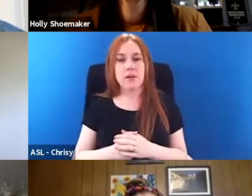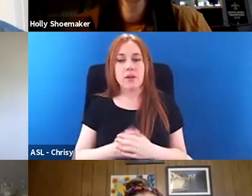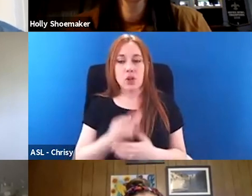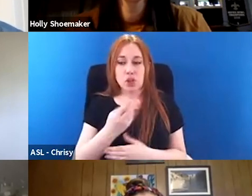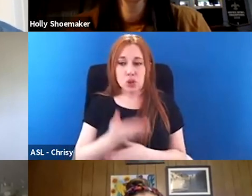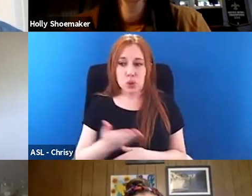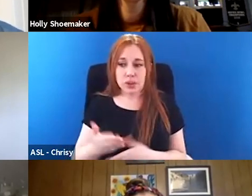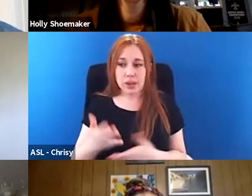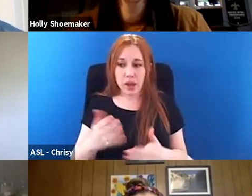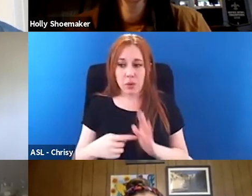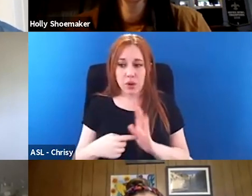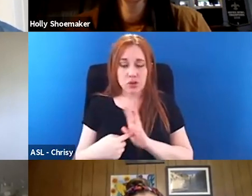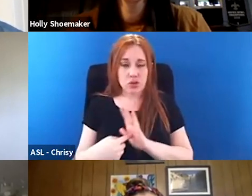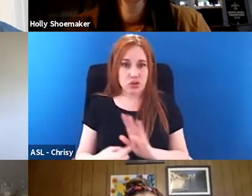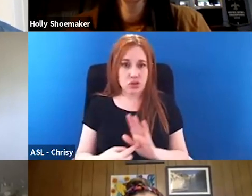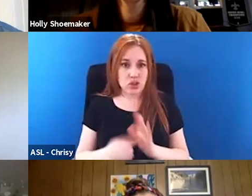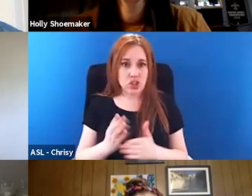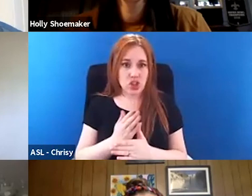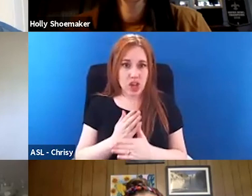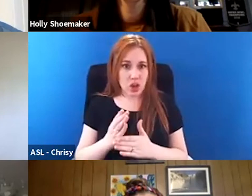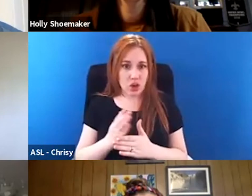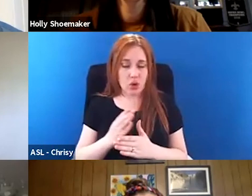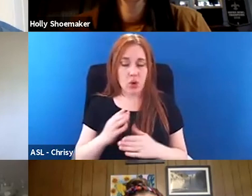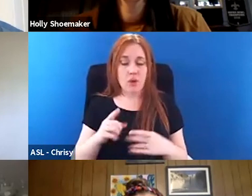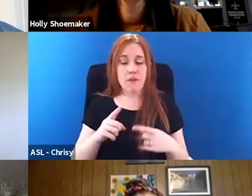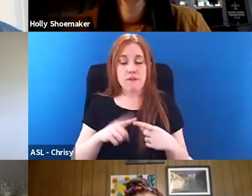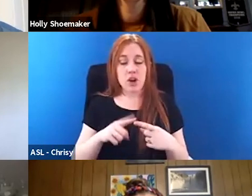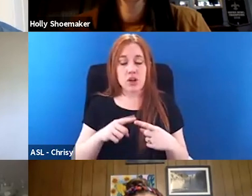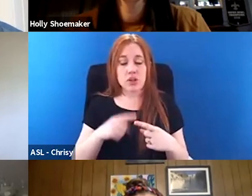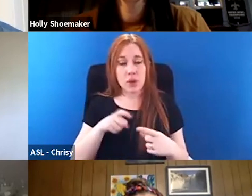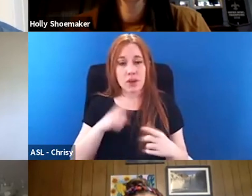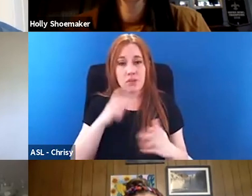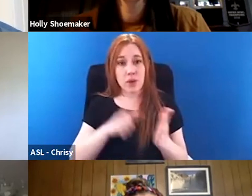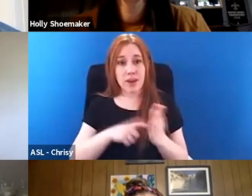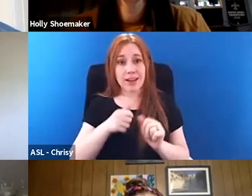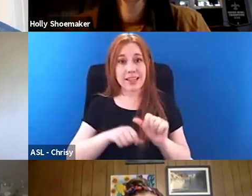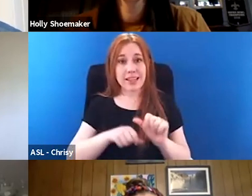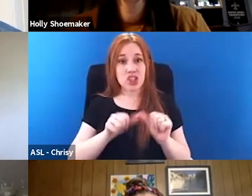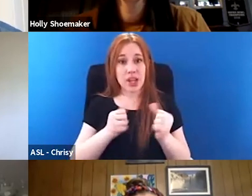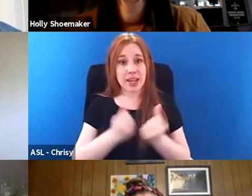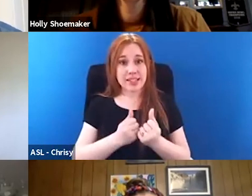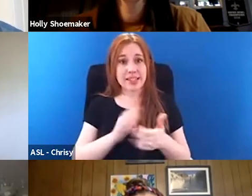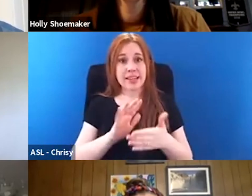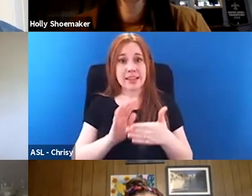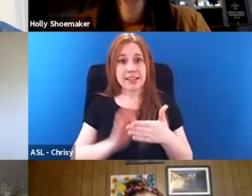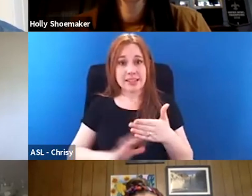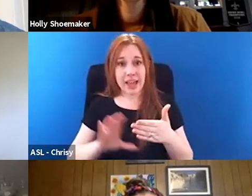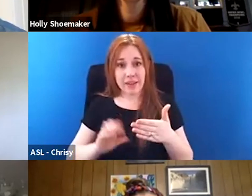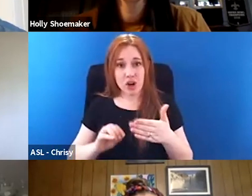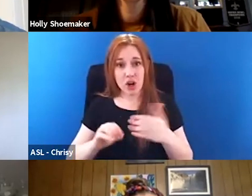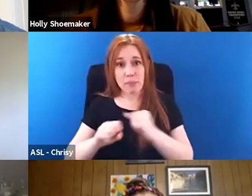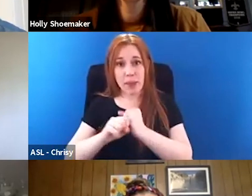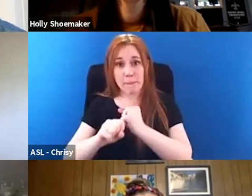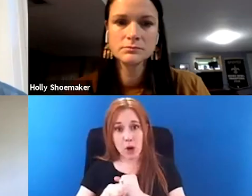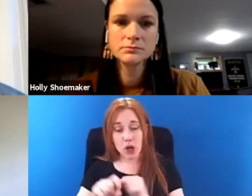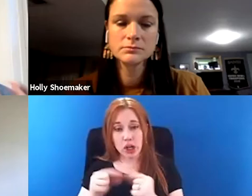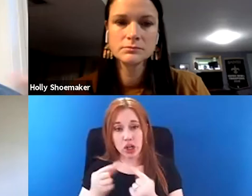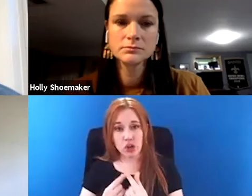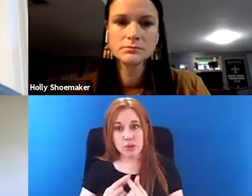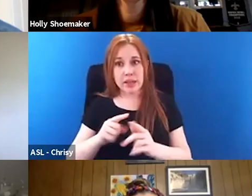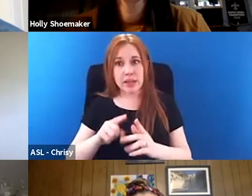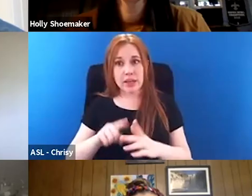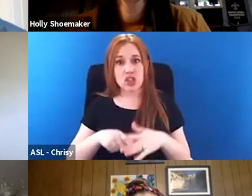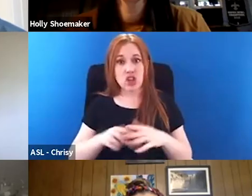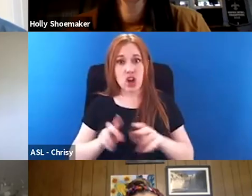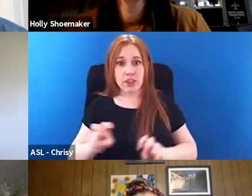I just want to share real quickly. The first is we have to recognize that each agency, design firm, and marketing group is starting this journey